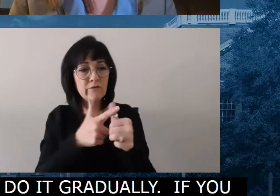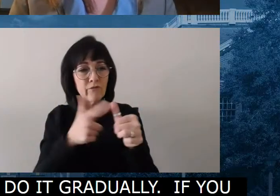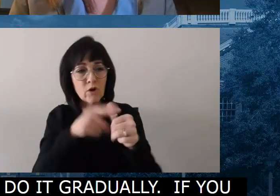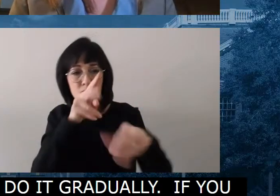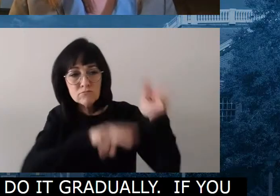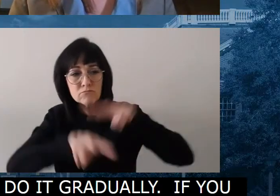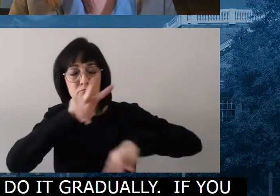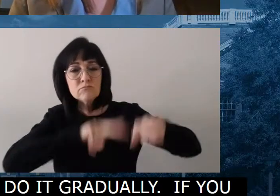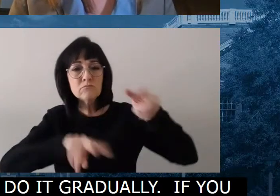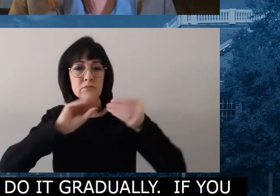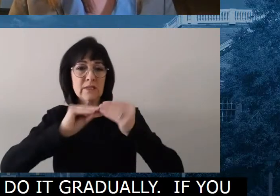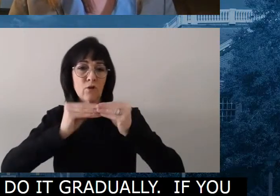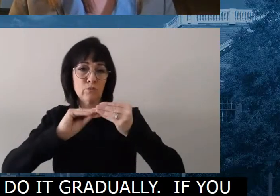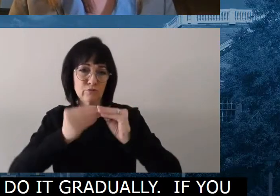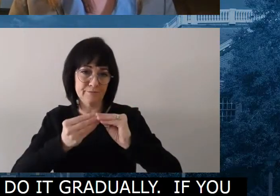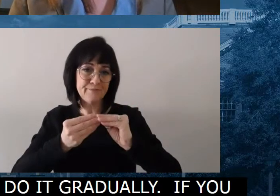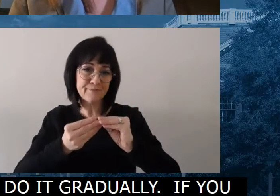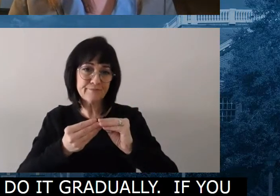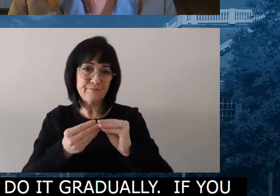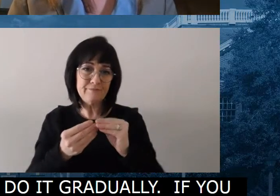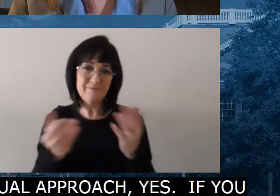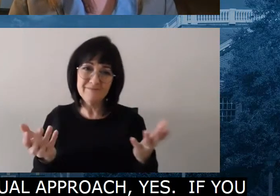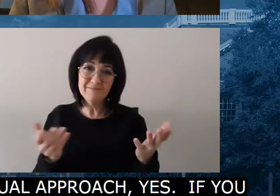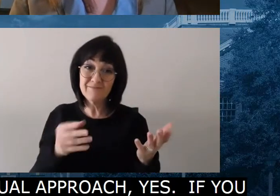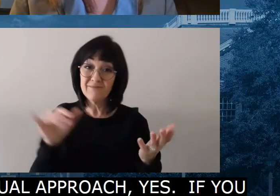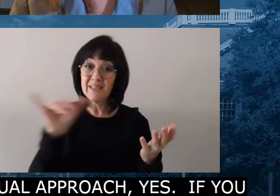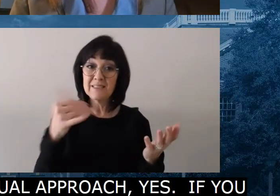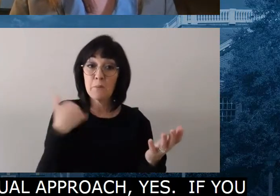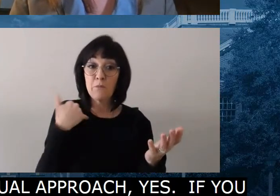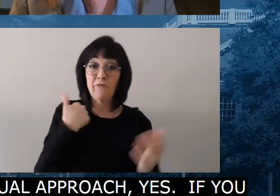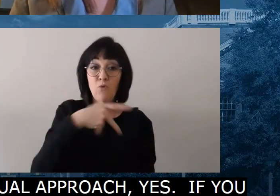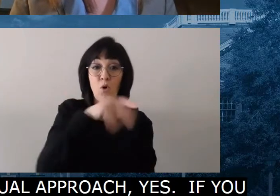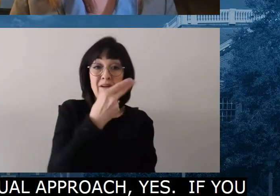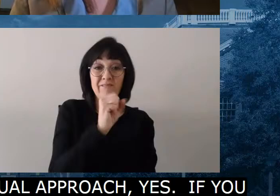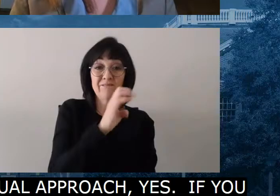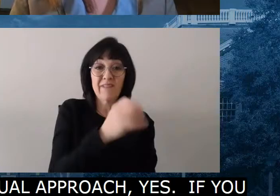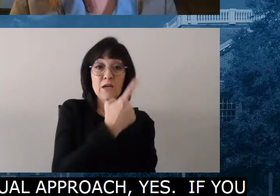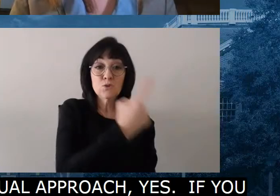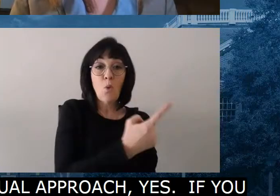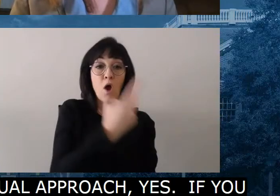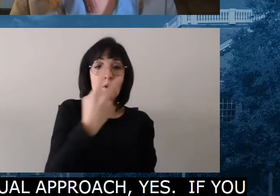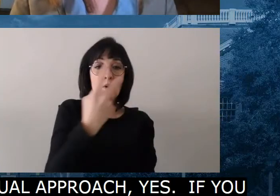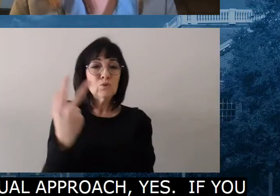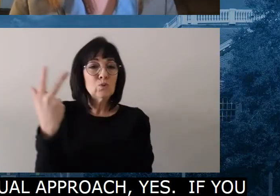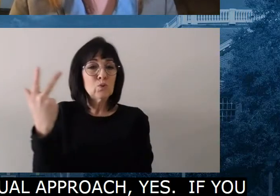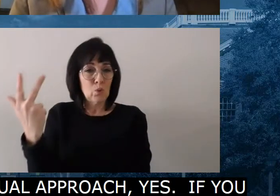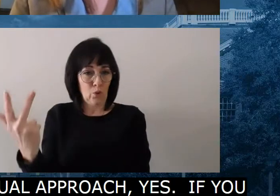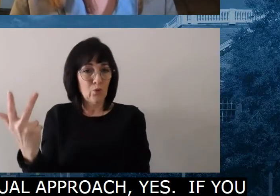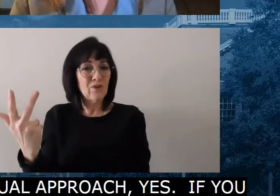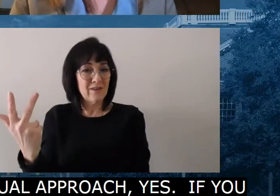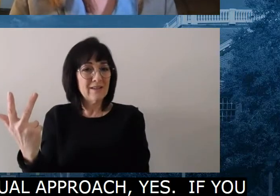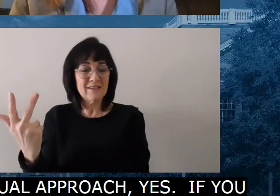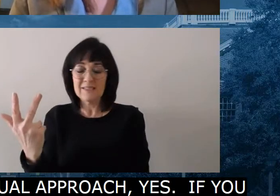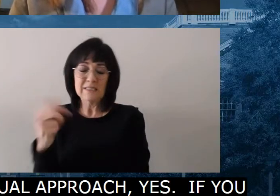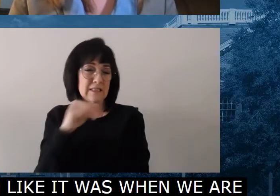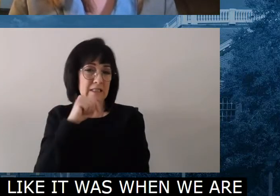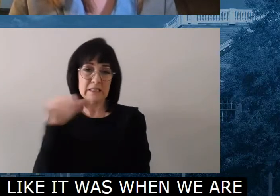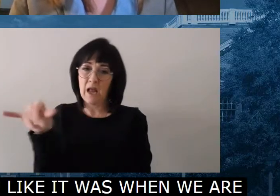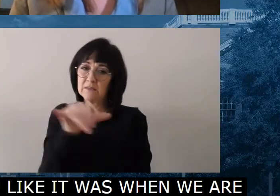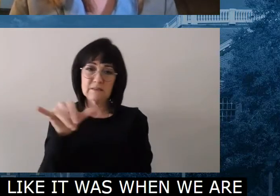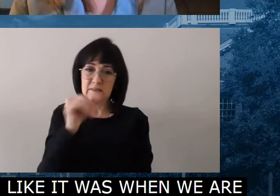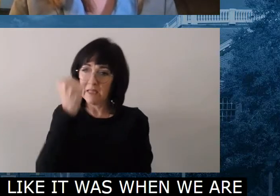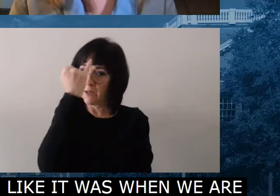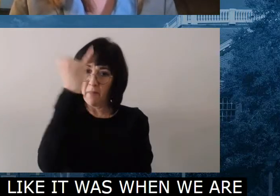approach, like it was, like we talked about phase one, phase two, phase three back in the spring, no, we don't think about it in those